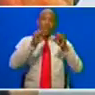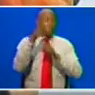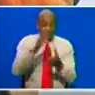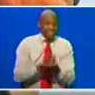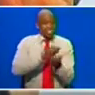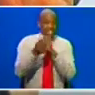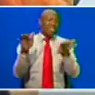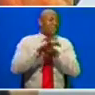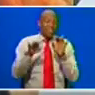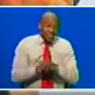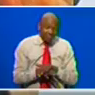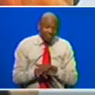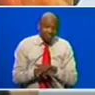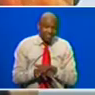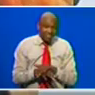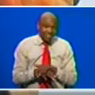change everything.